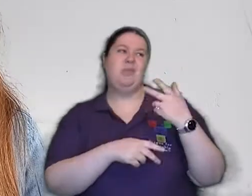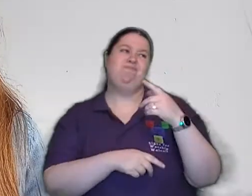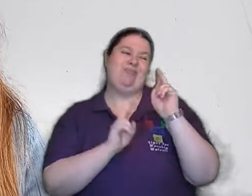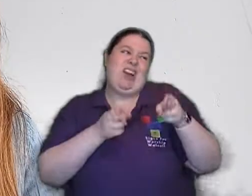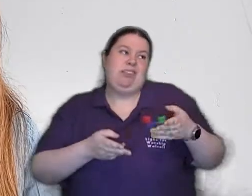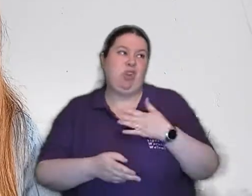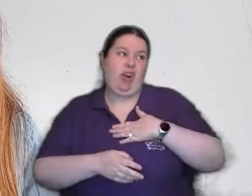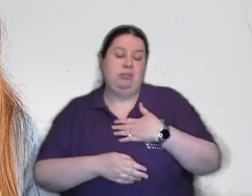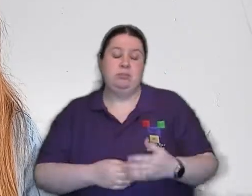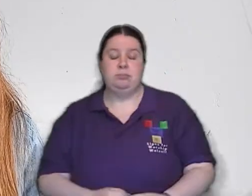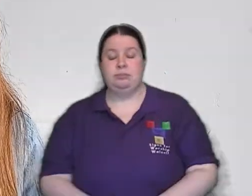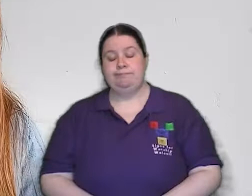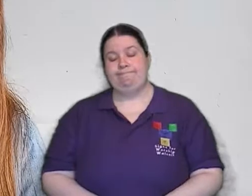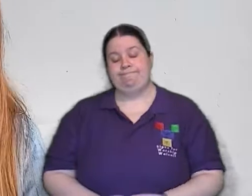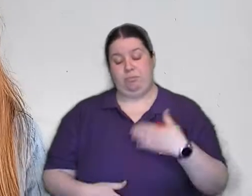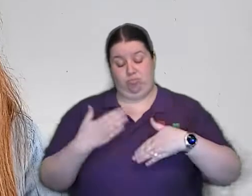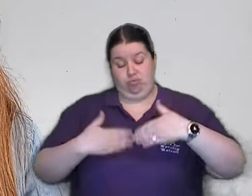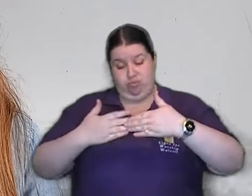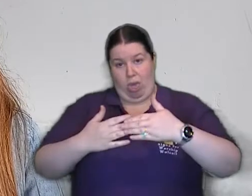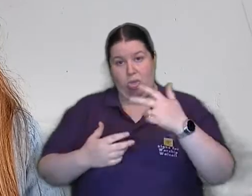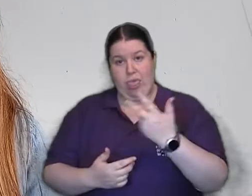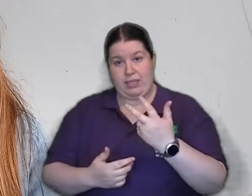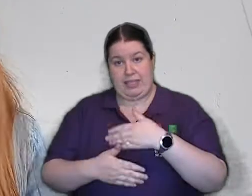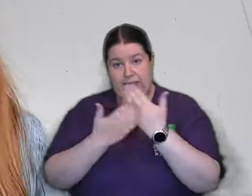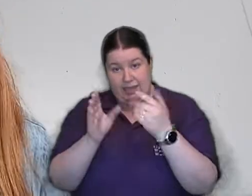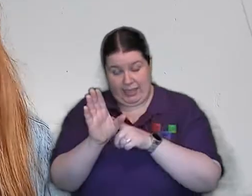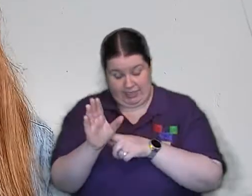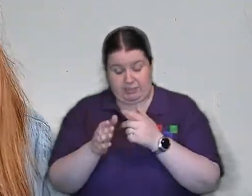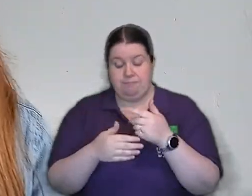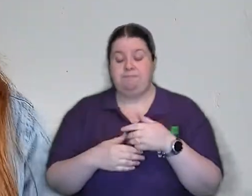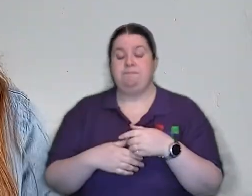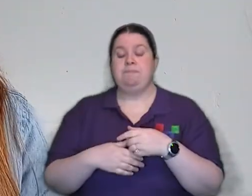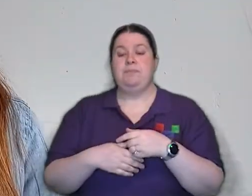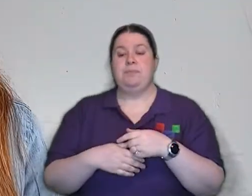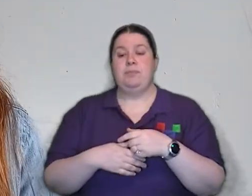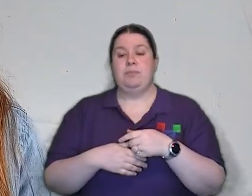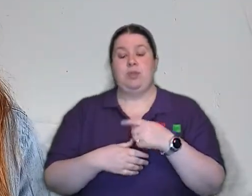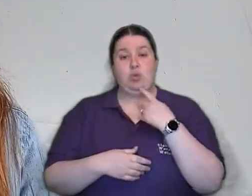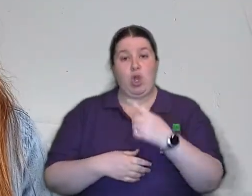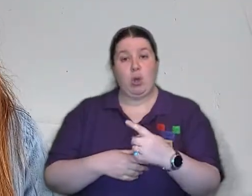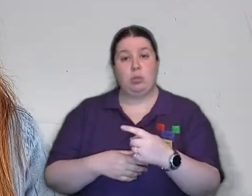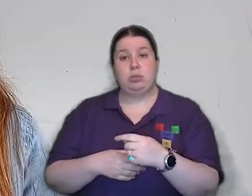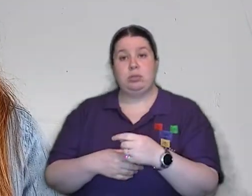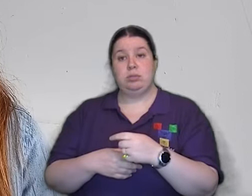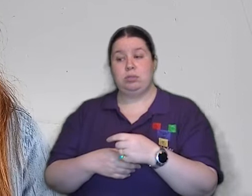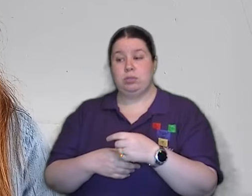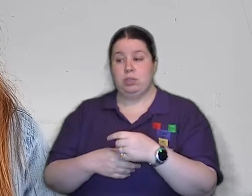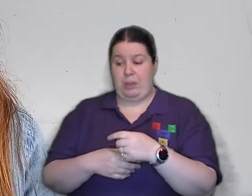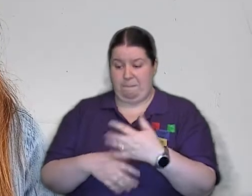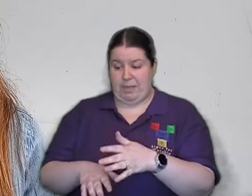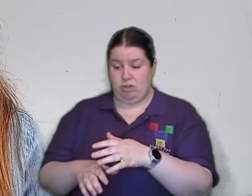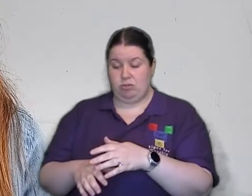his dad he got killed by wild animals. Fast forward 13 years, after being wrongly accused of raping